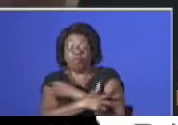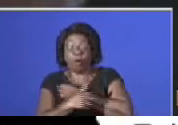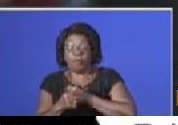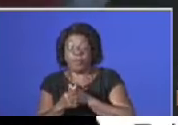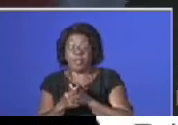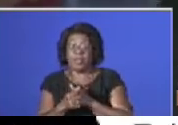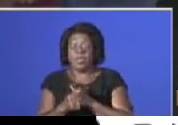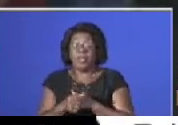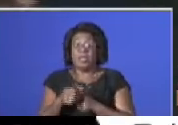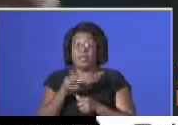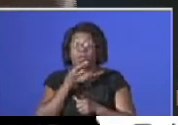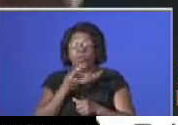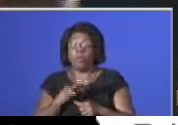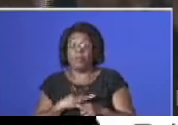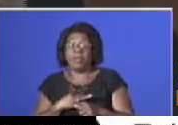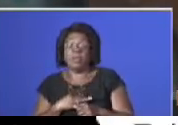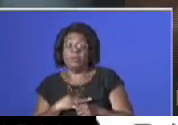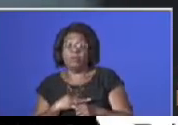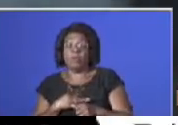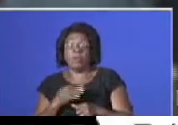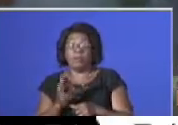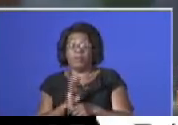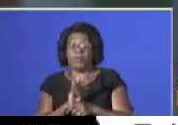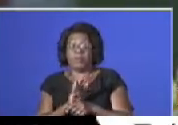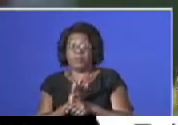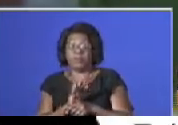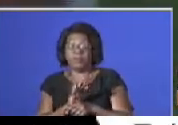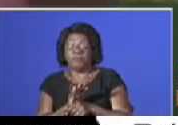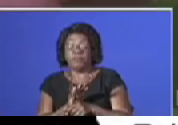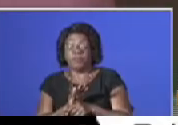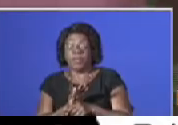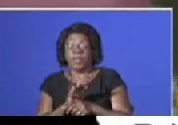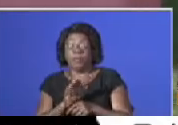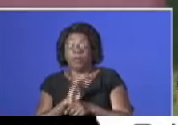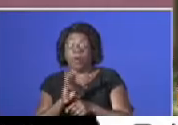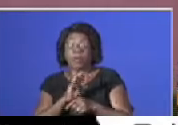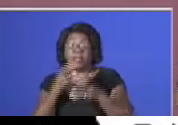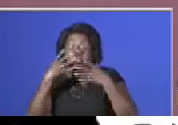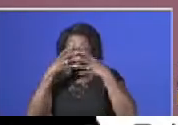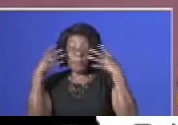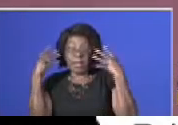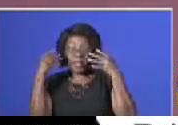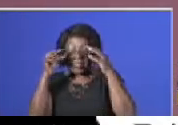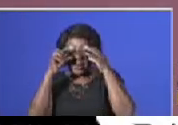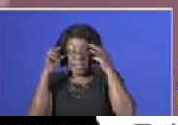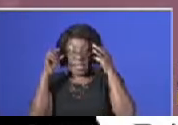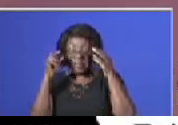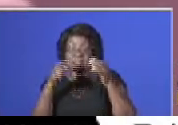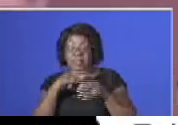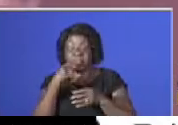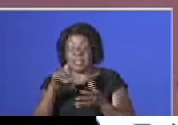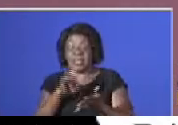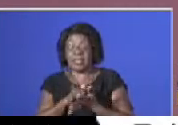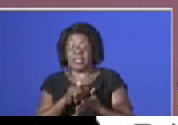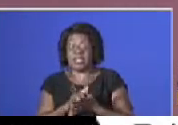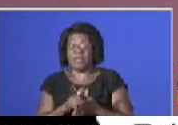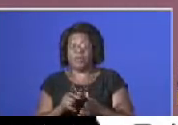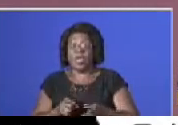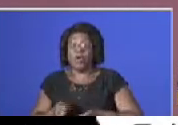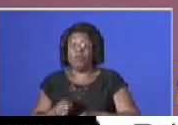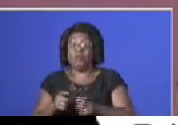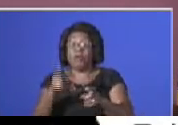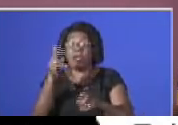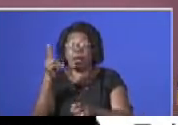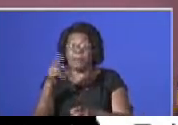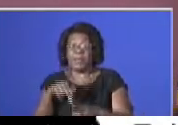yesterday. The female suspect wore a blue makeshift ski mask and glasses and was quoted as saying that she will run up into households